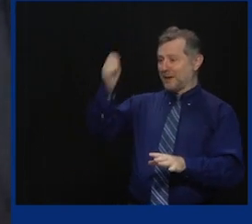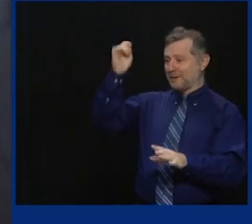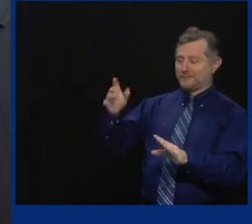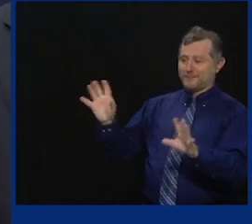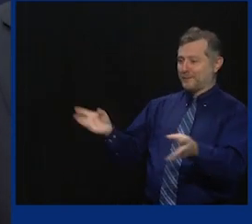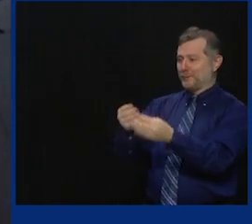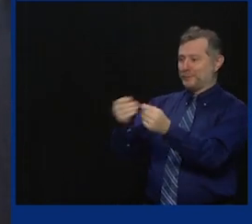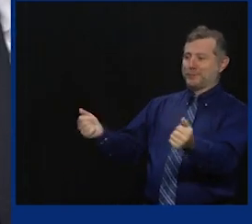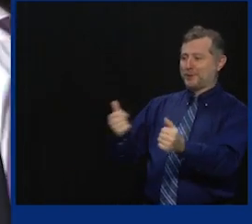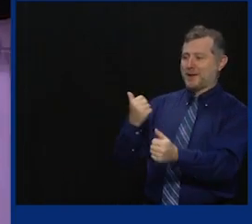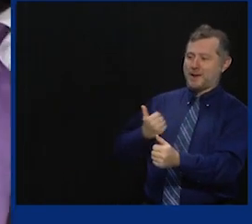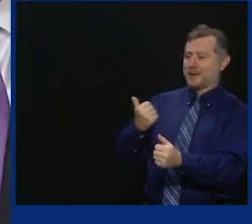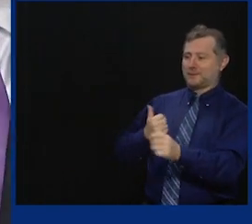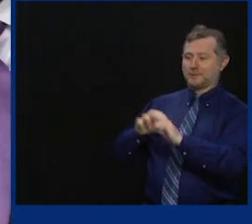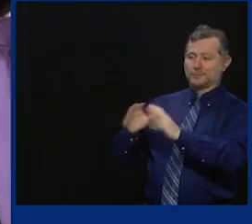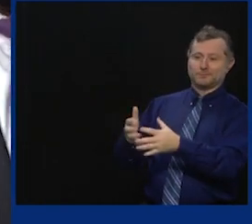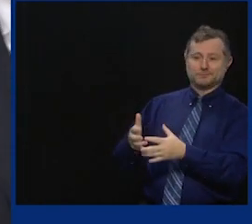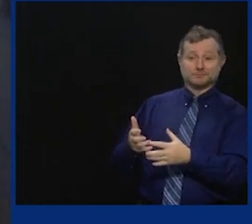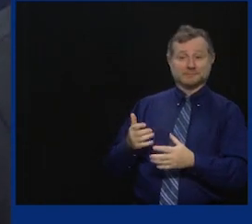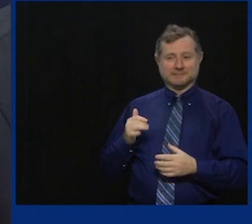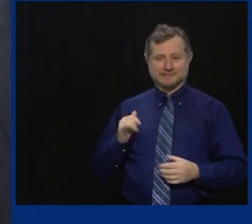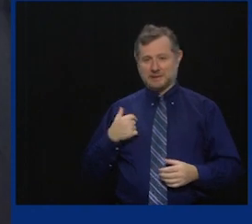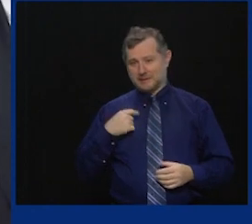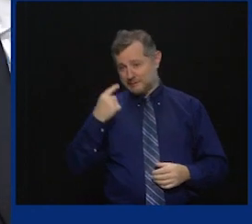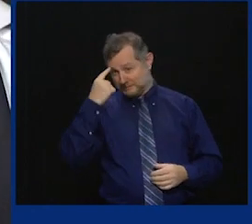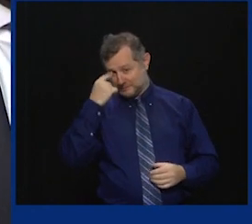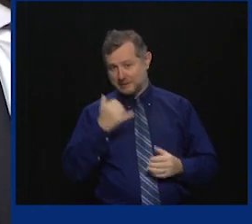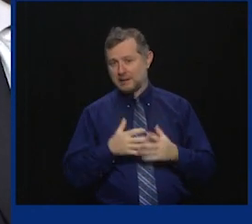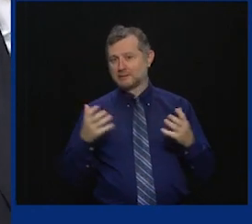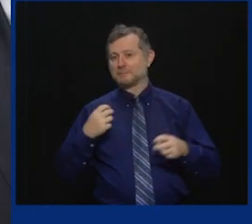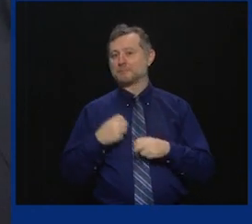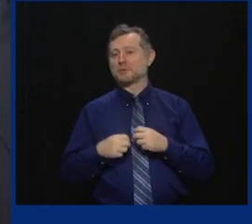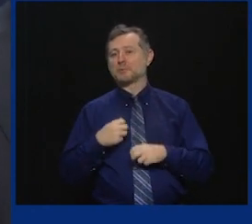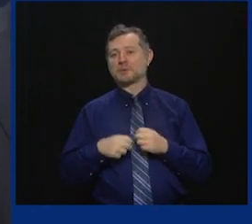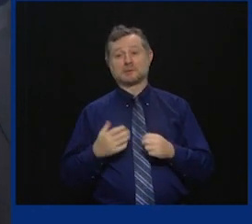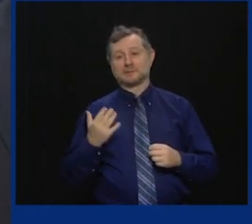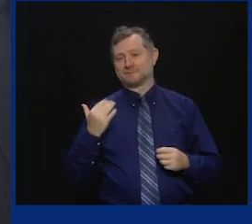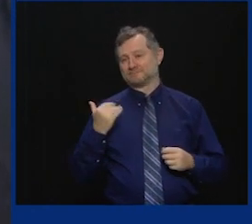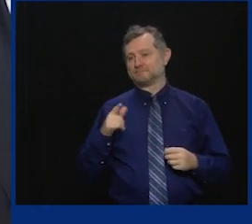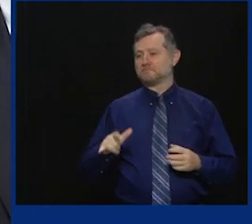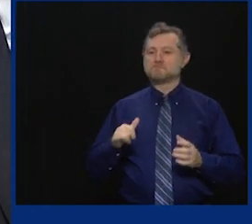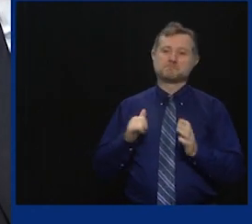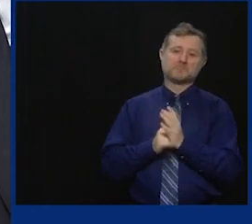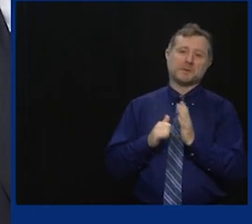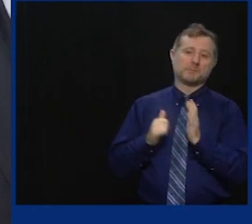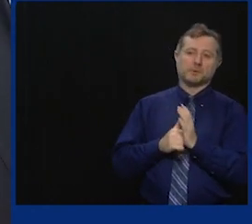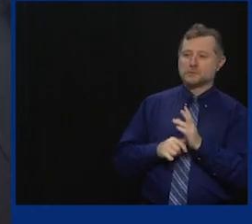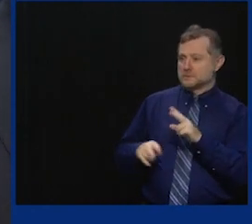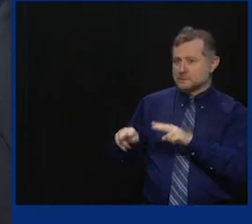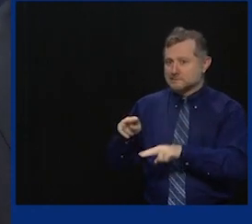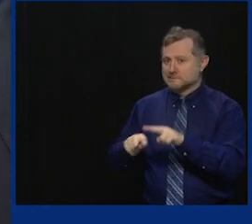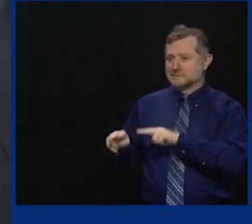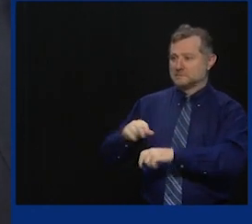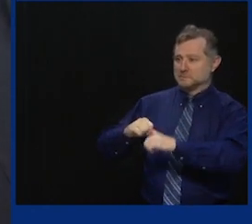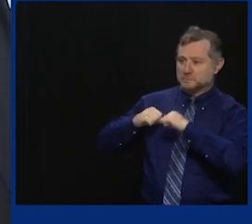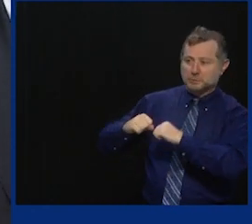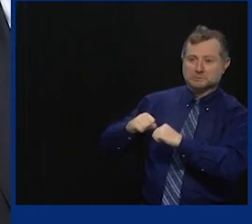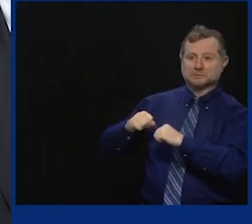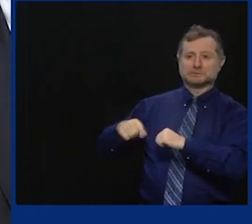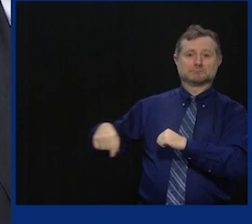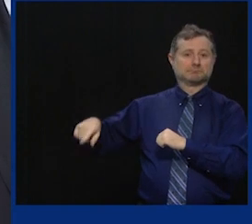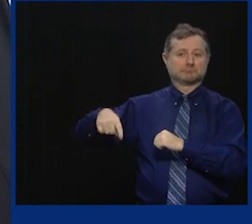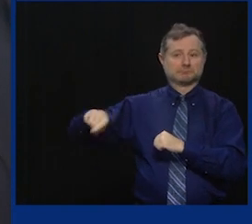a lot of the problems are derived from the fact there cannot possibly be sufficient oversight and protection of the people